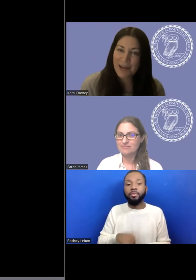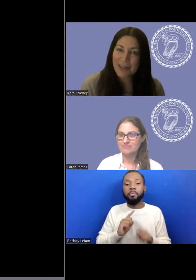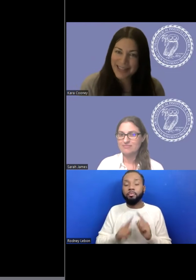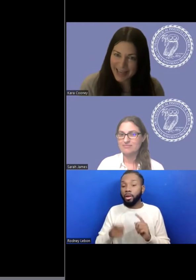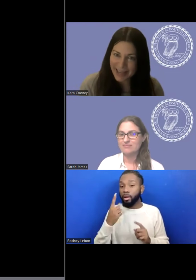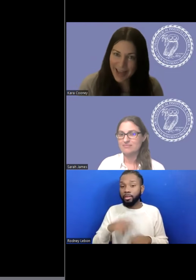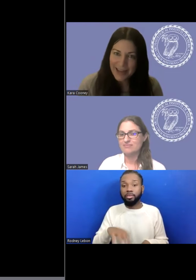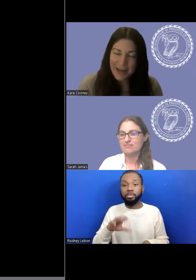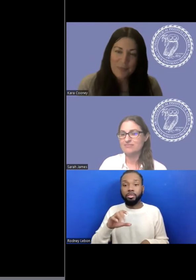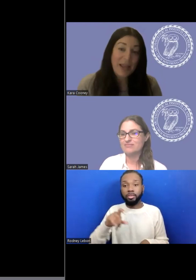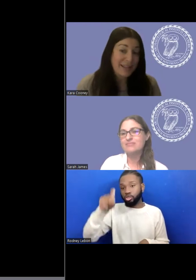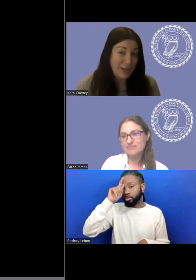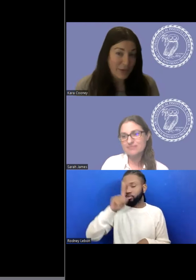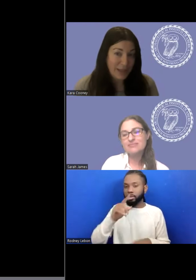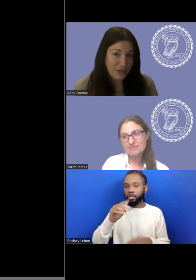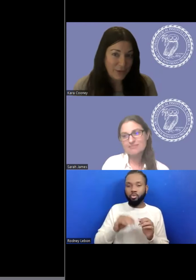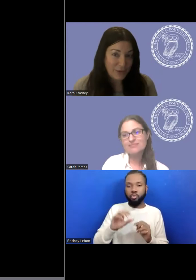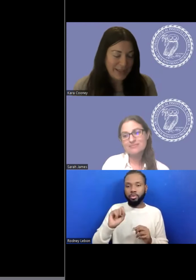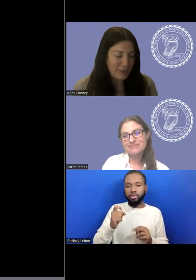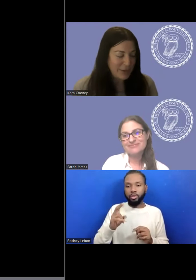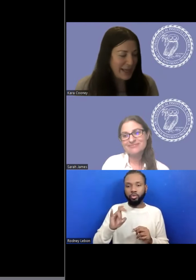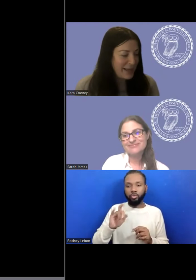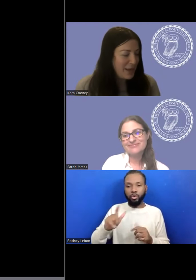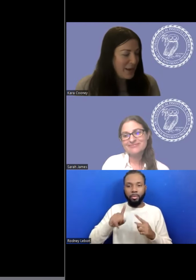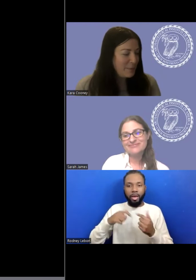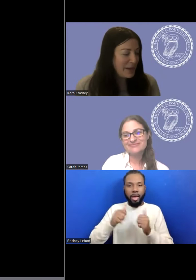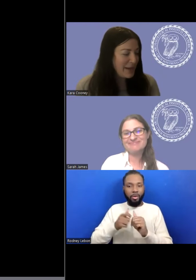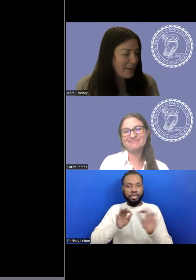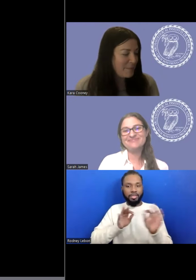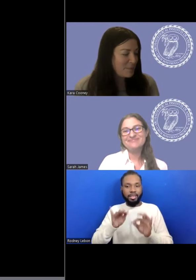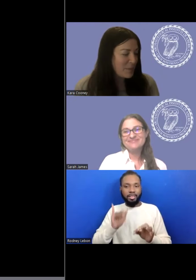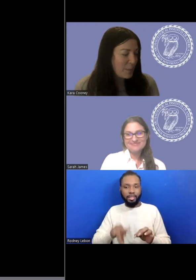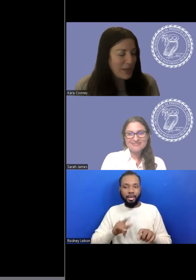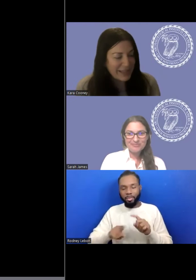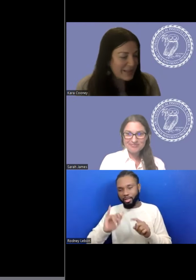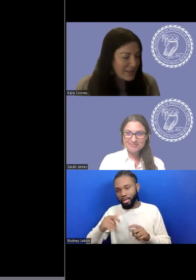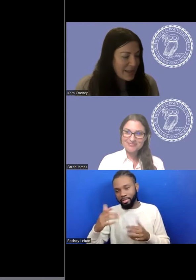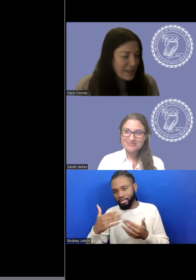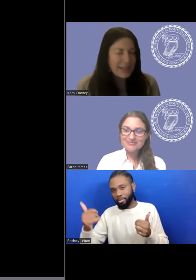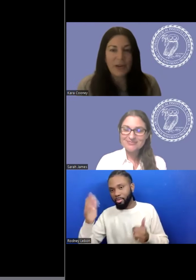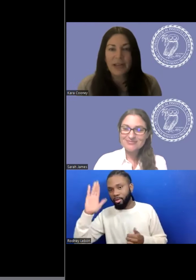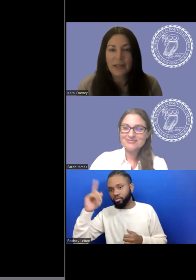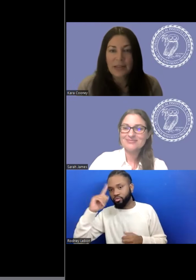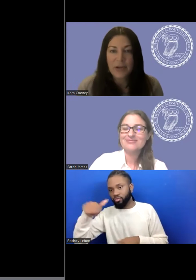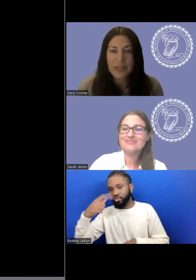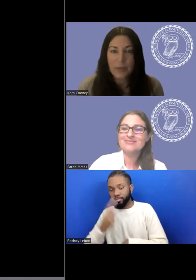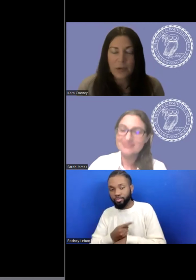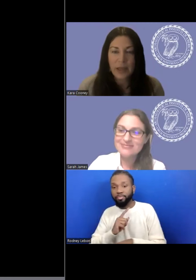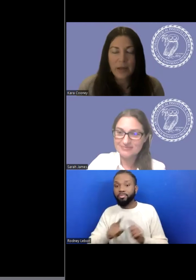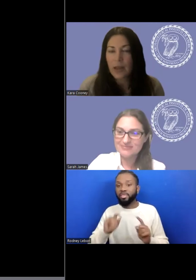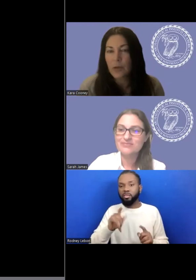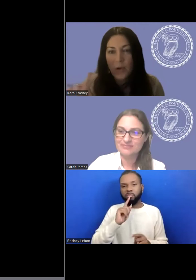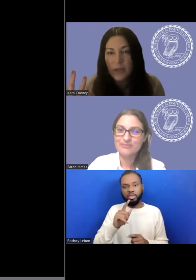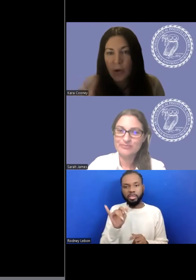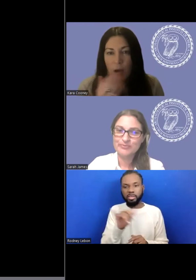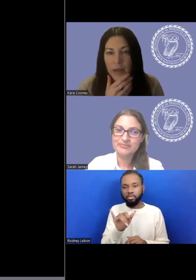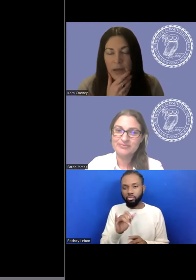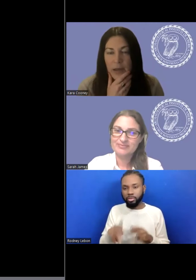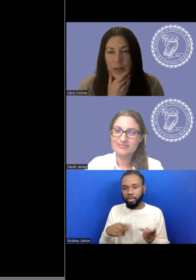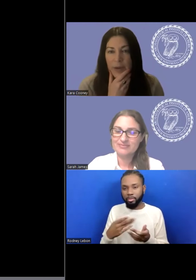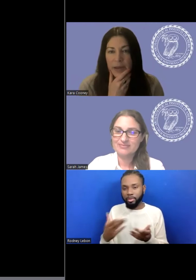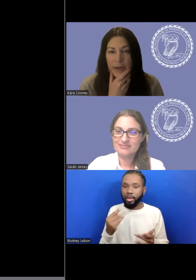about how they say that. That's a different lecture for a different day. But it's a very similar thing. And one could